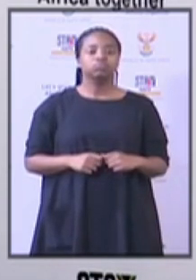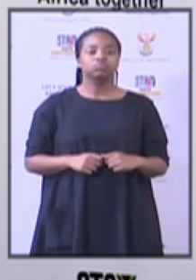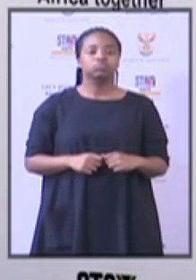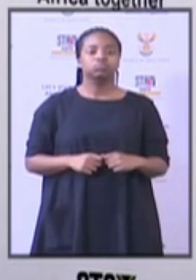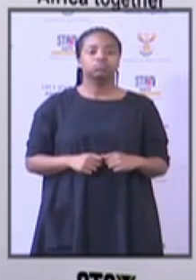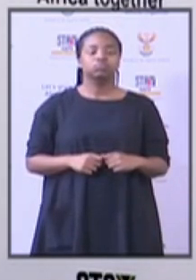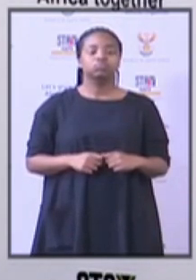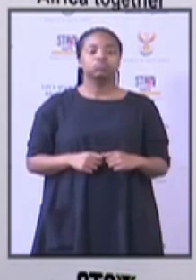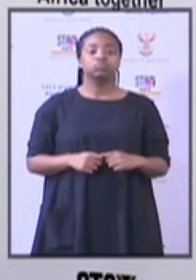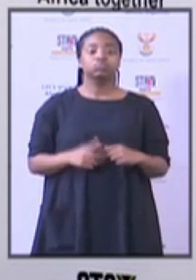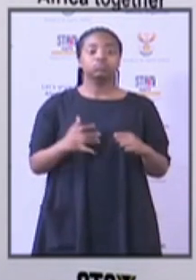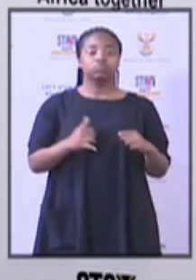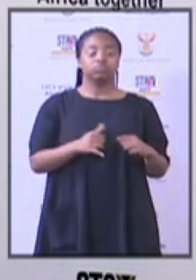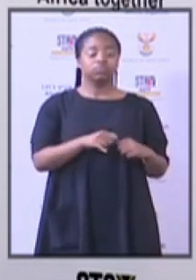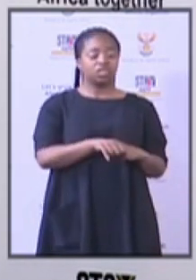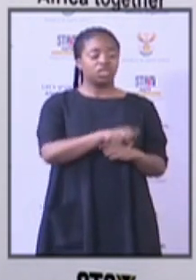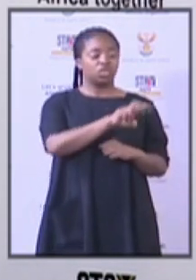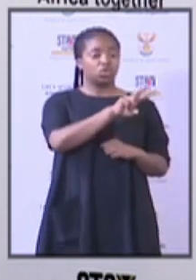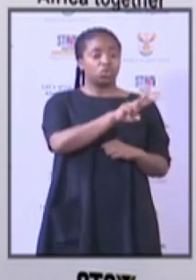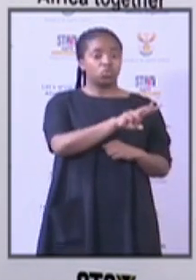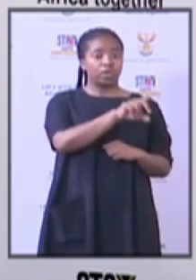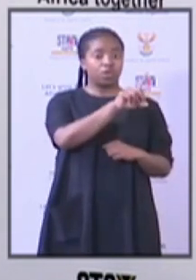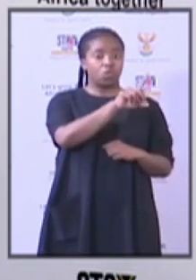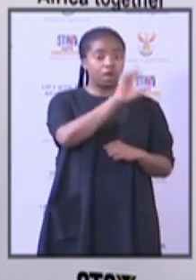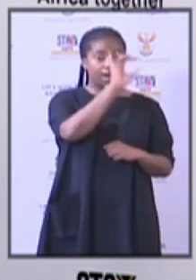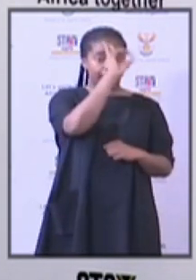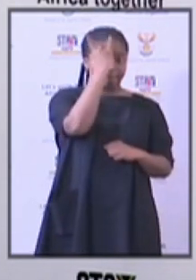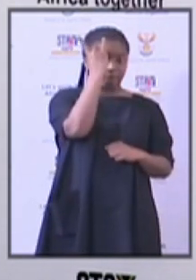In the period between 21st March 2020,